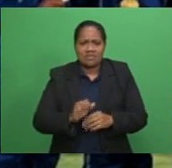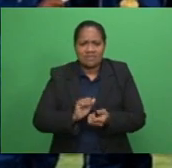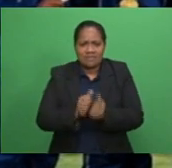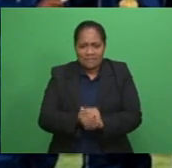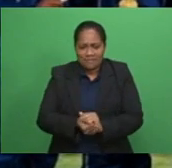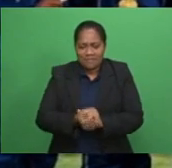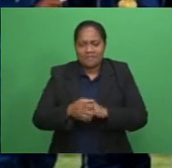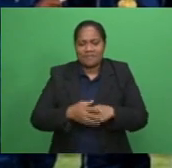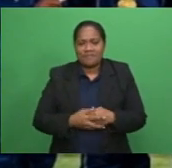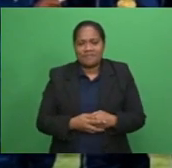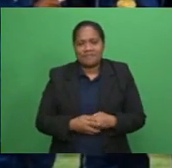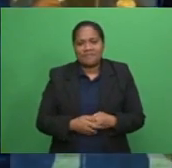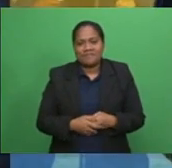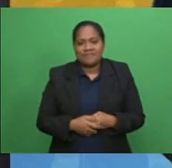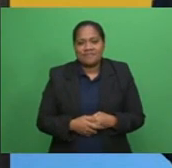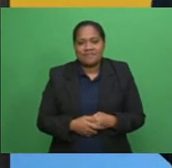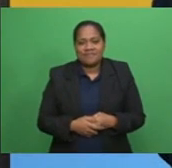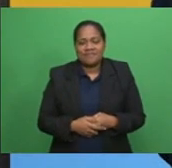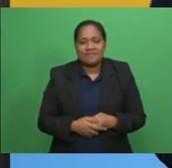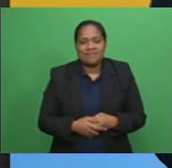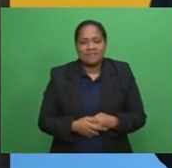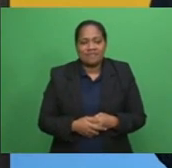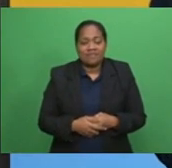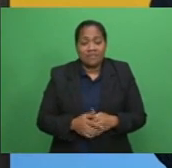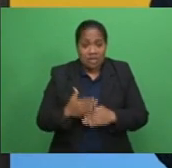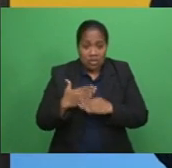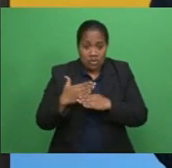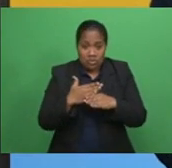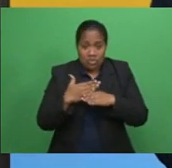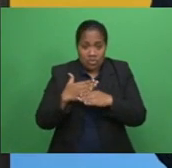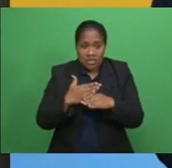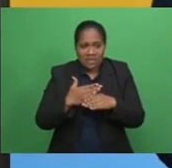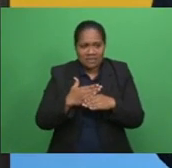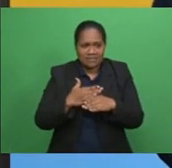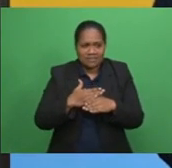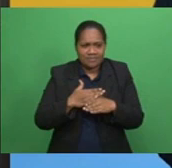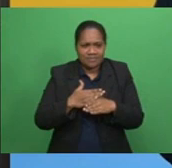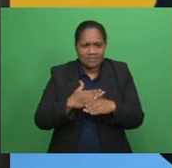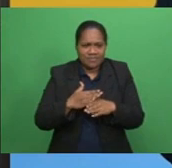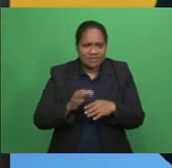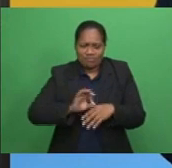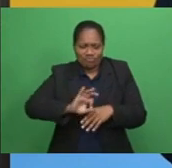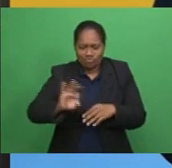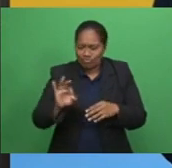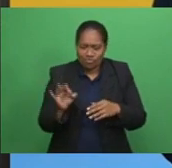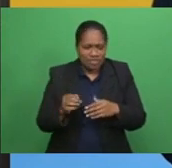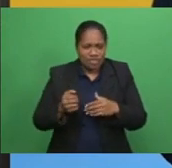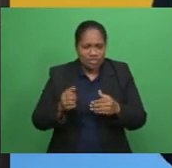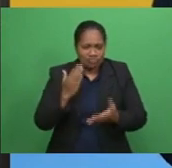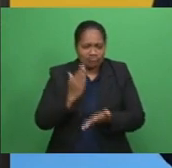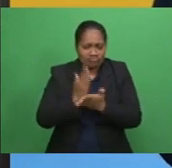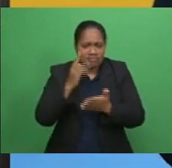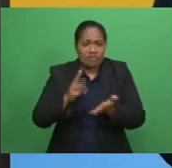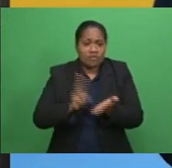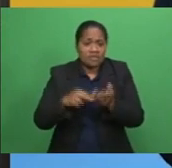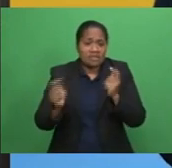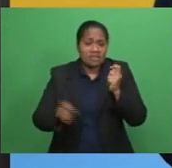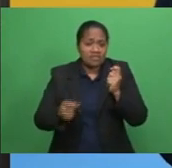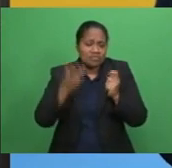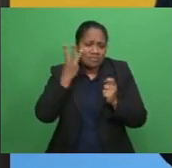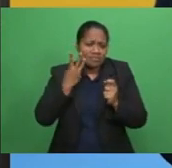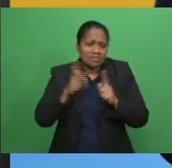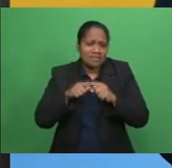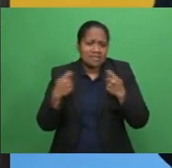Dama, FBC Sports. Work has not stopped for the Naita Siri women's rugby team preparing for the Skipper Cup clash